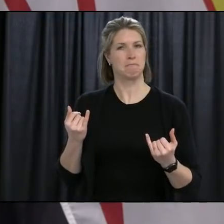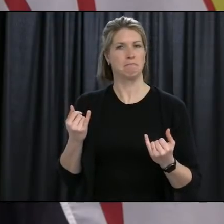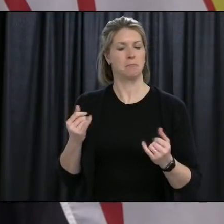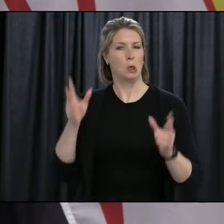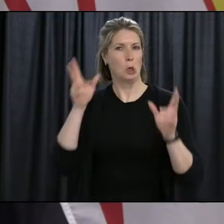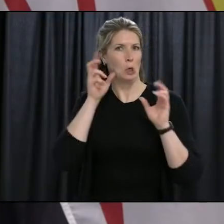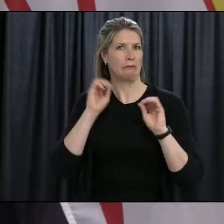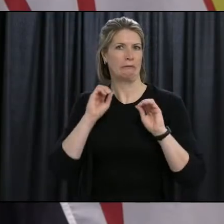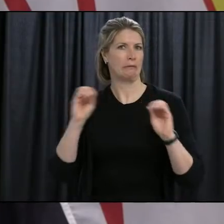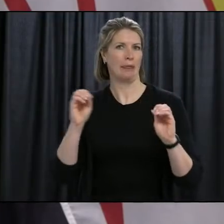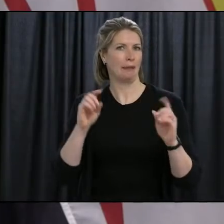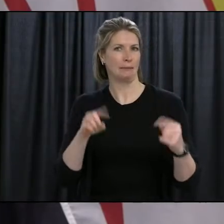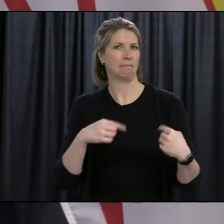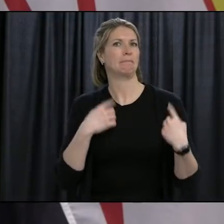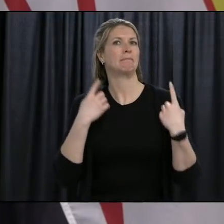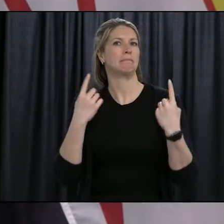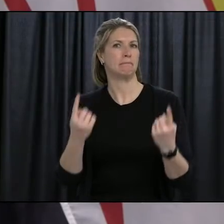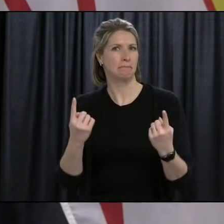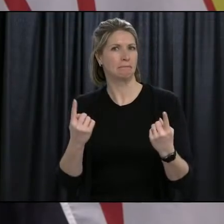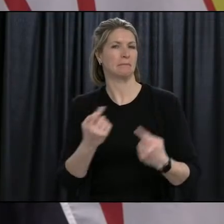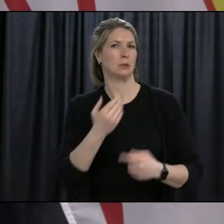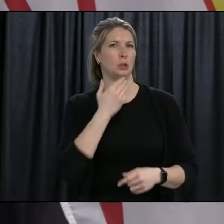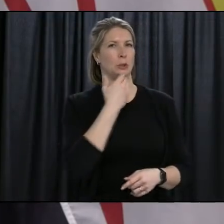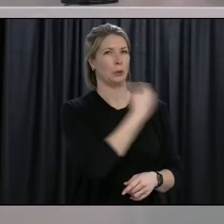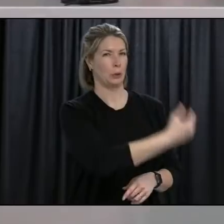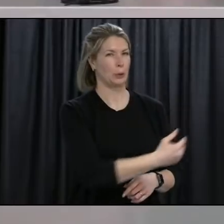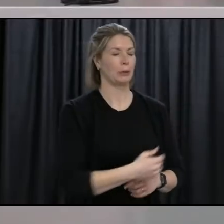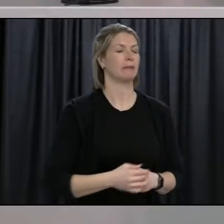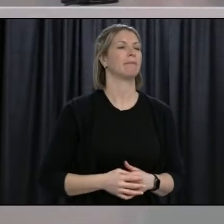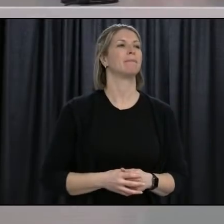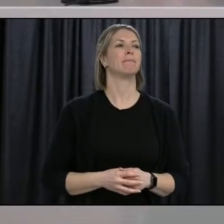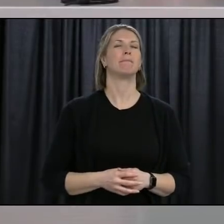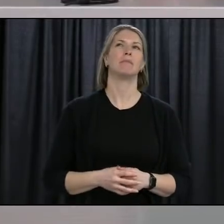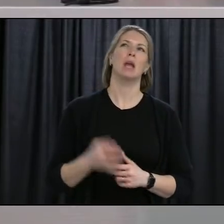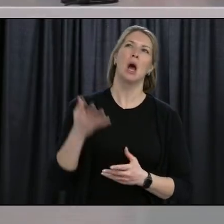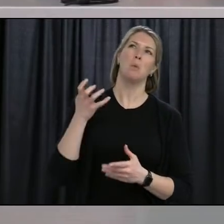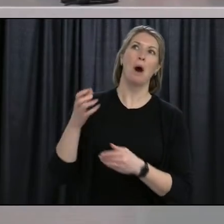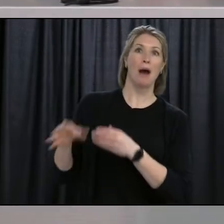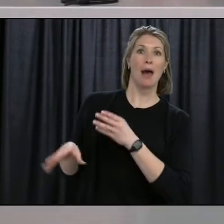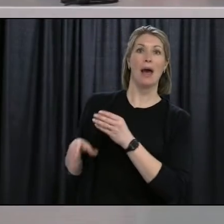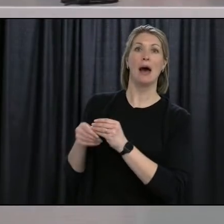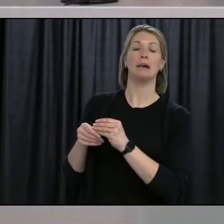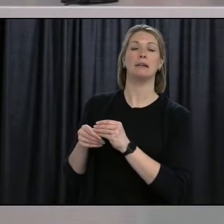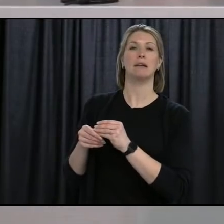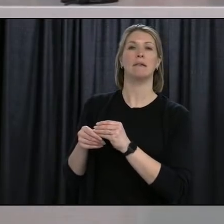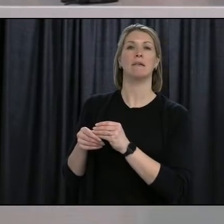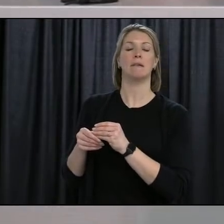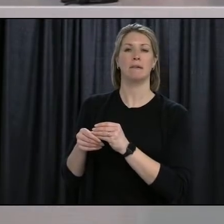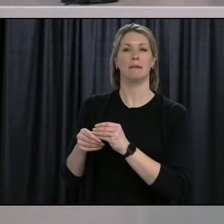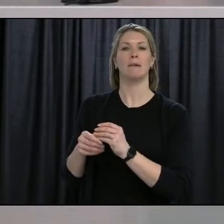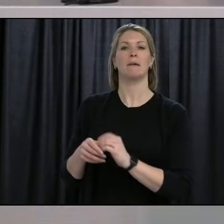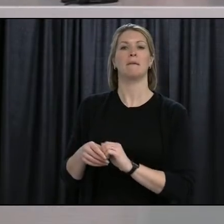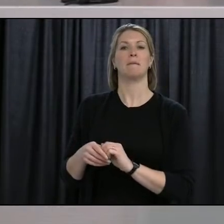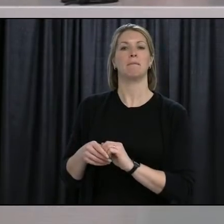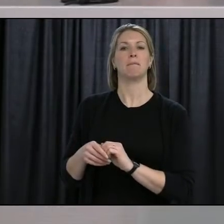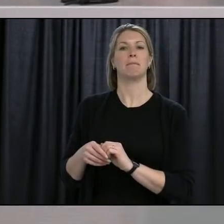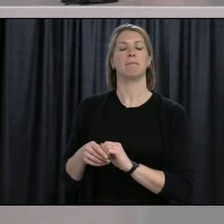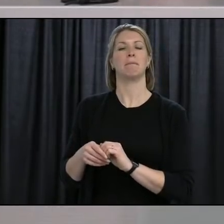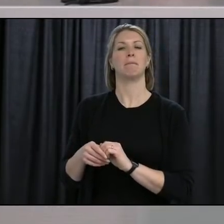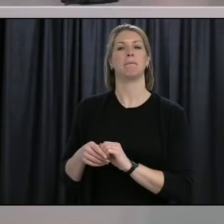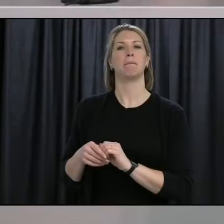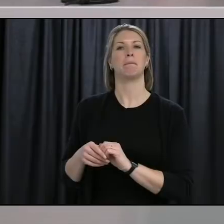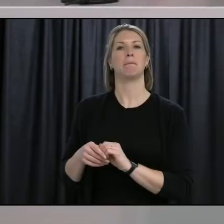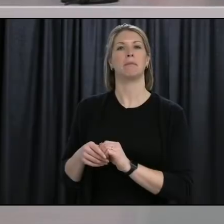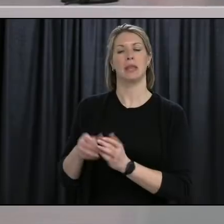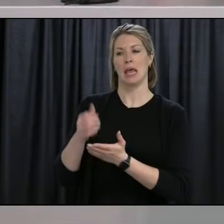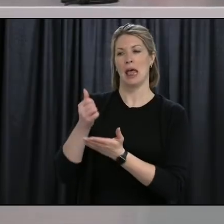effect. Okay, good. And, good Jason, to know that we're not having that problem. Jason, just in case, it may be worth noting that the